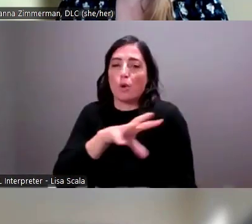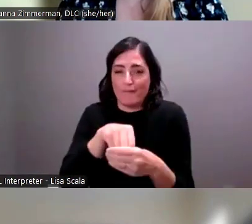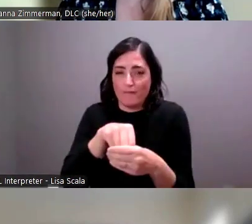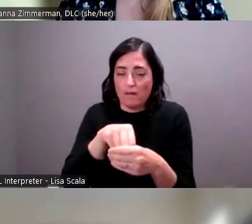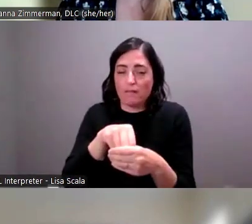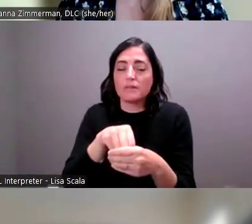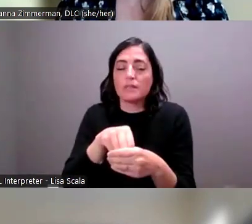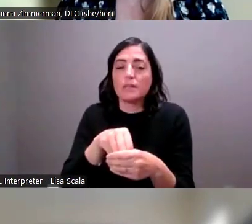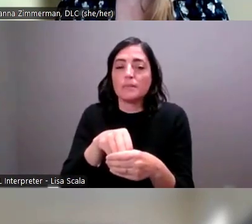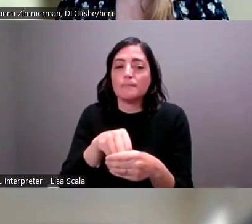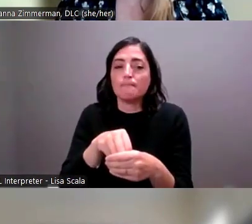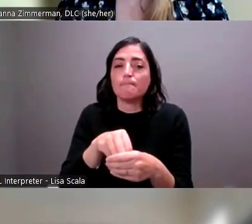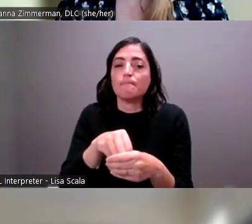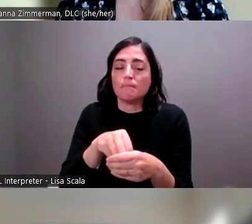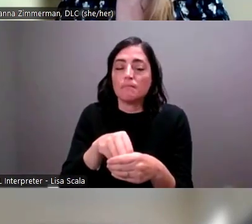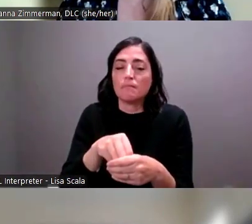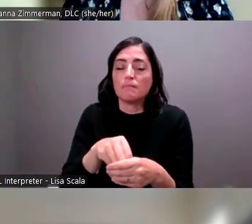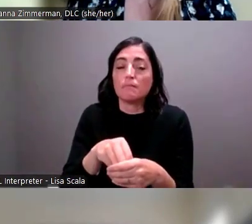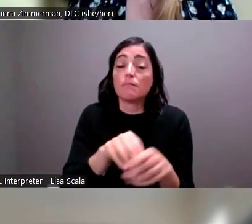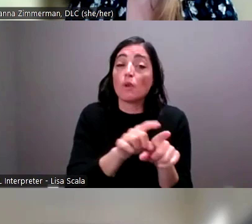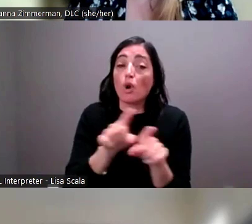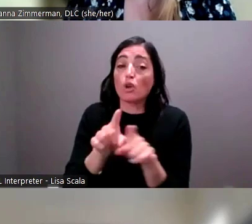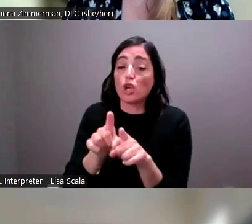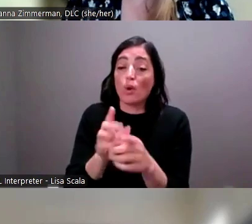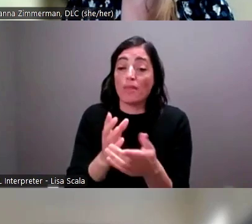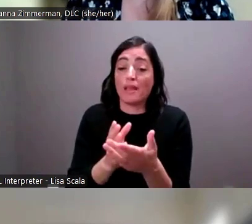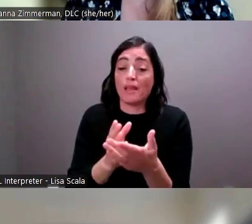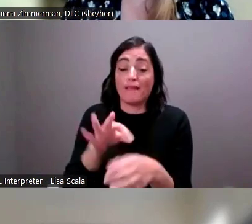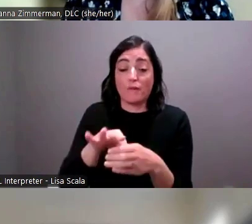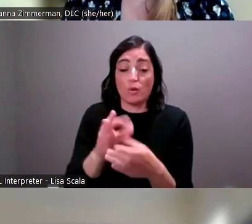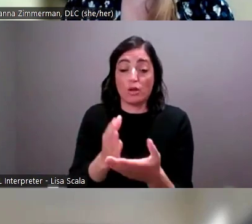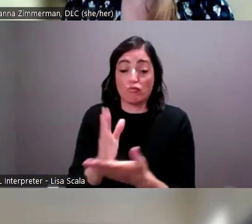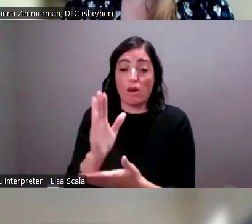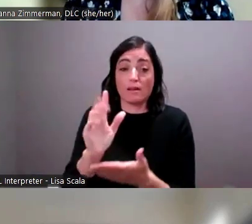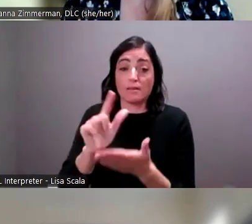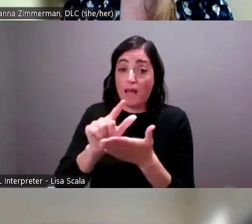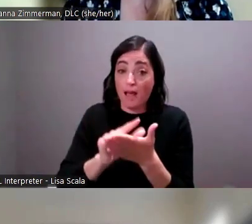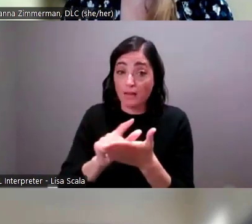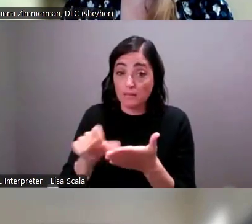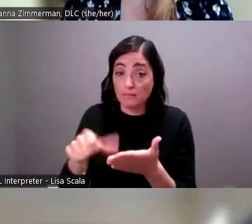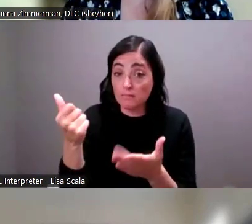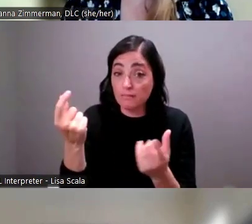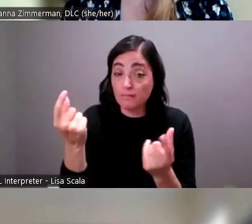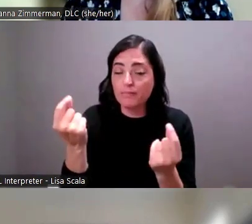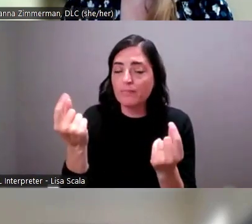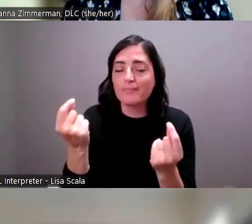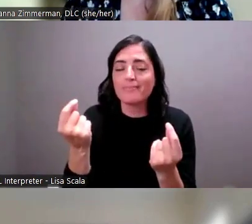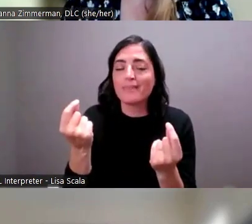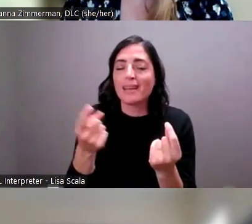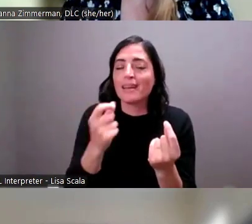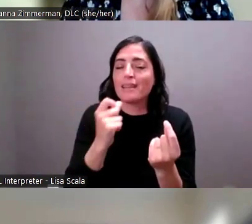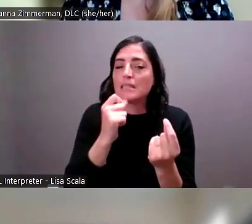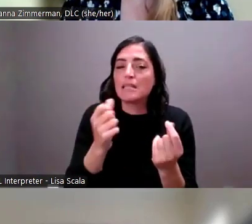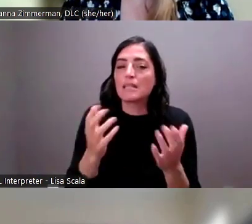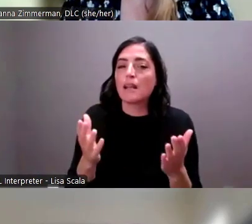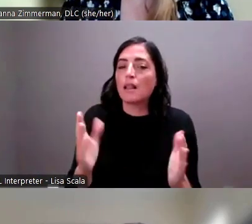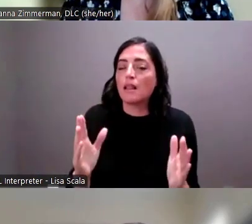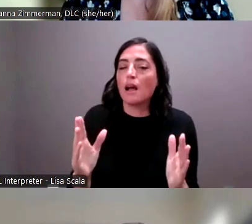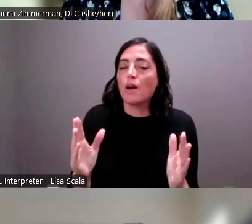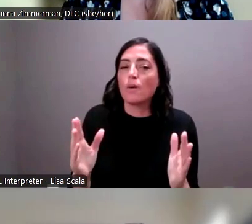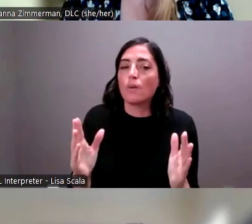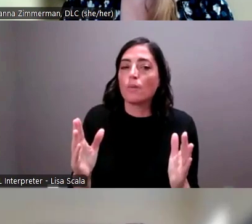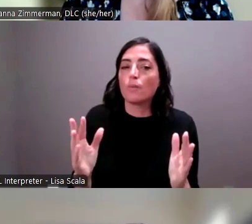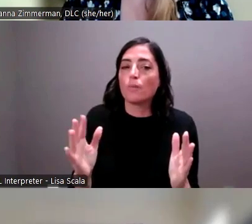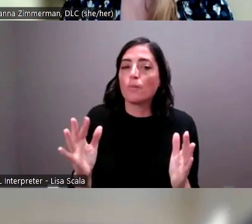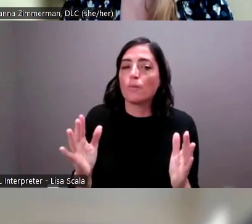And the other thing that the Voting Rights Act does is it doesn't allow